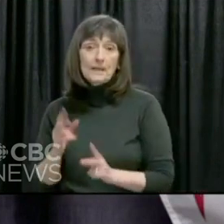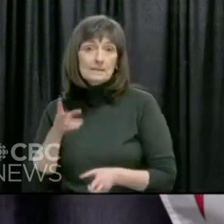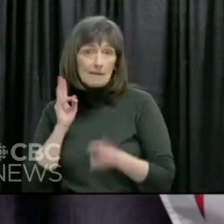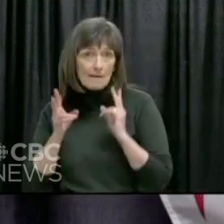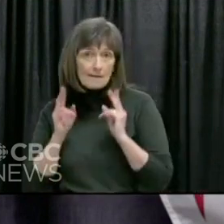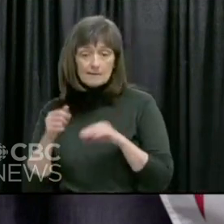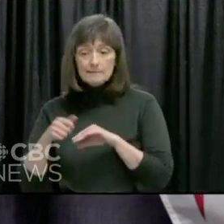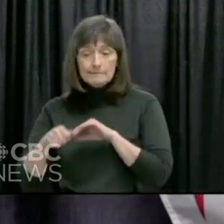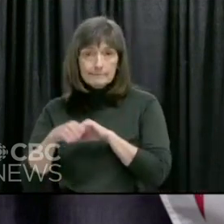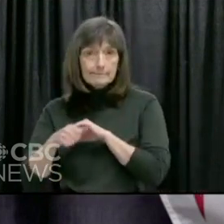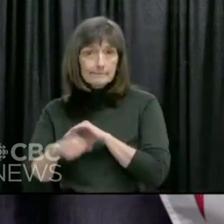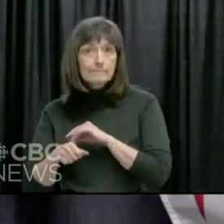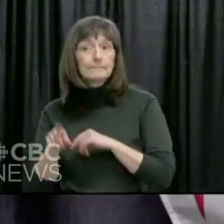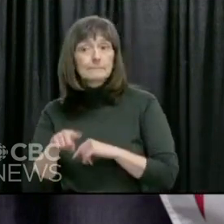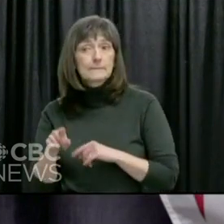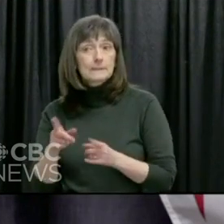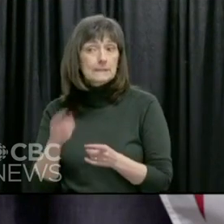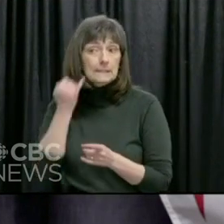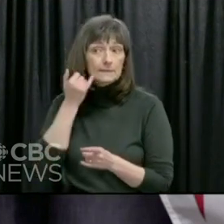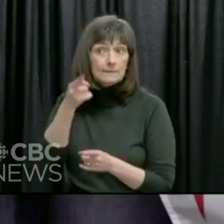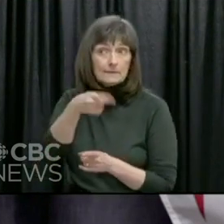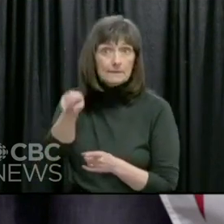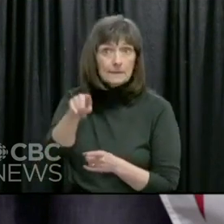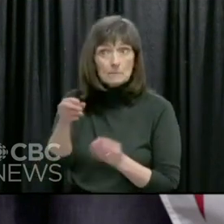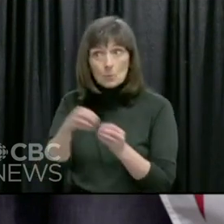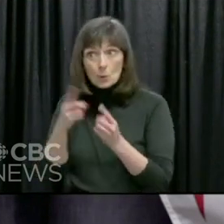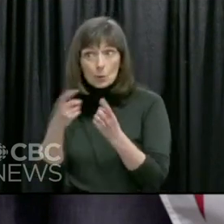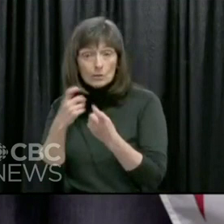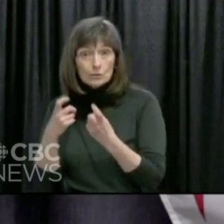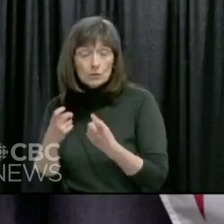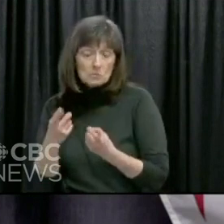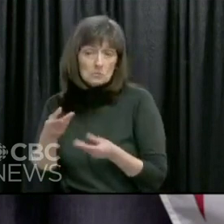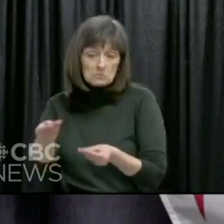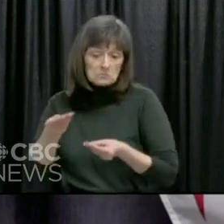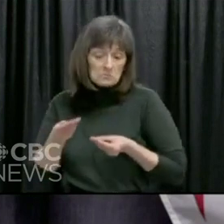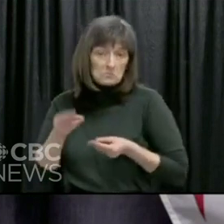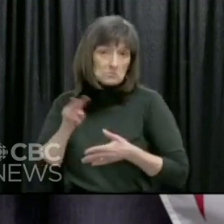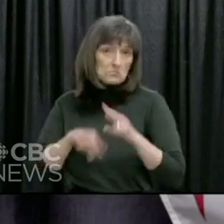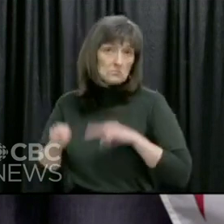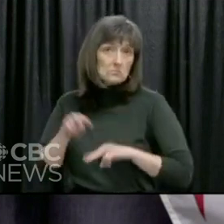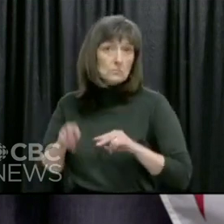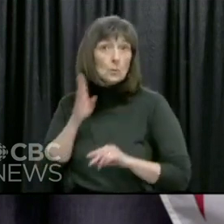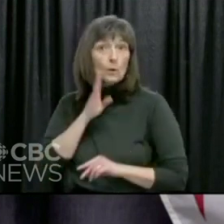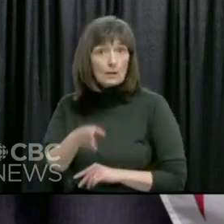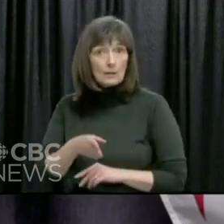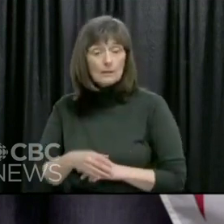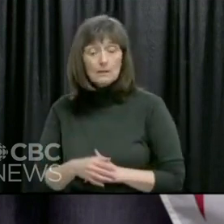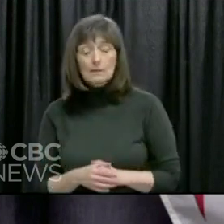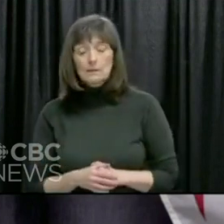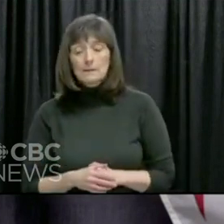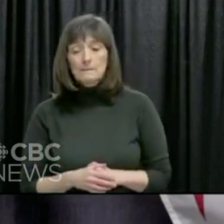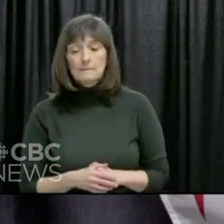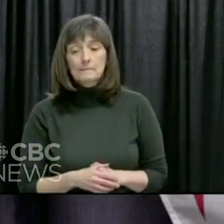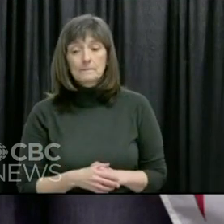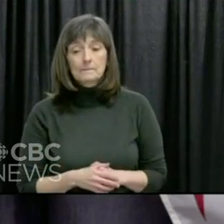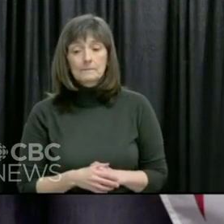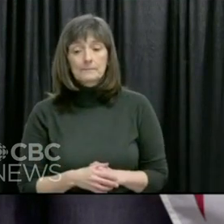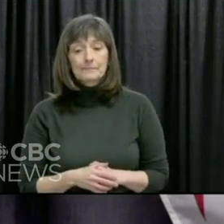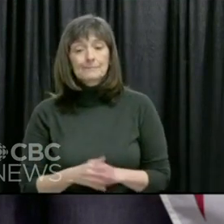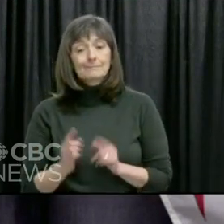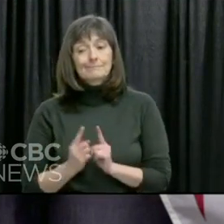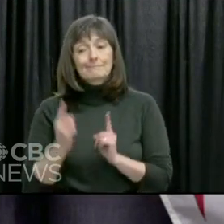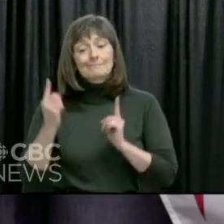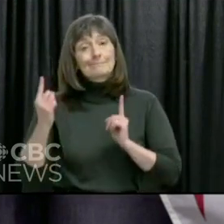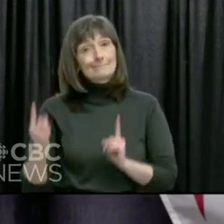salons as well, if there are questions about that. Certainly, we know that the physical